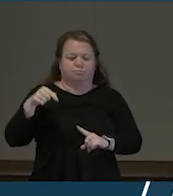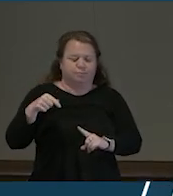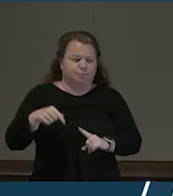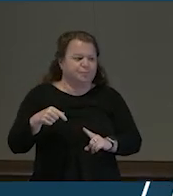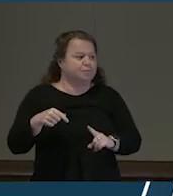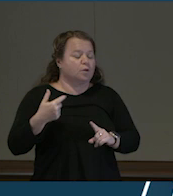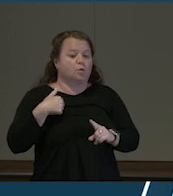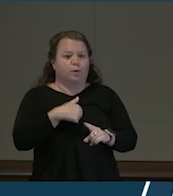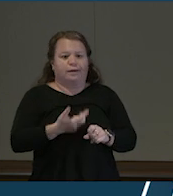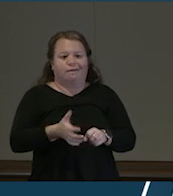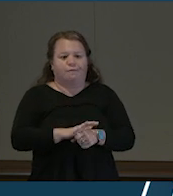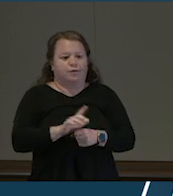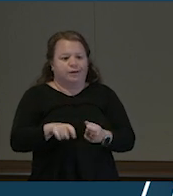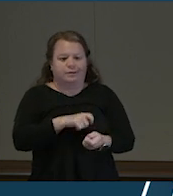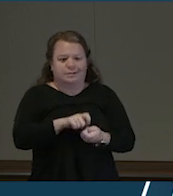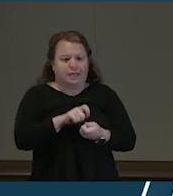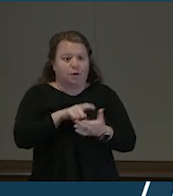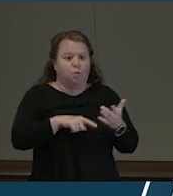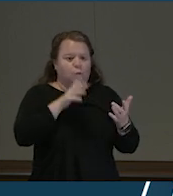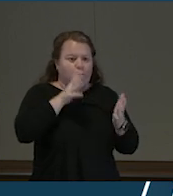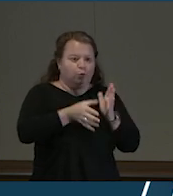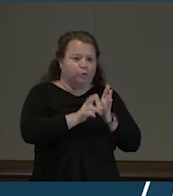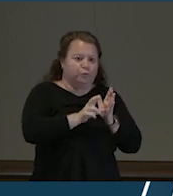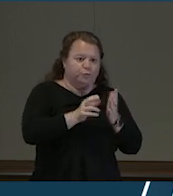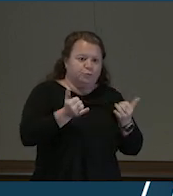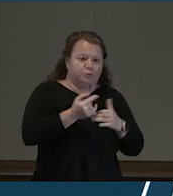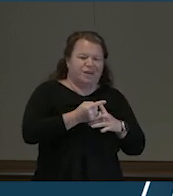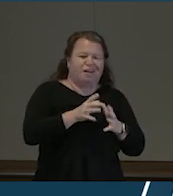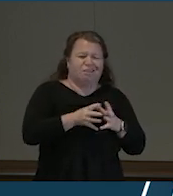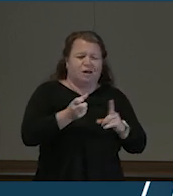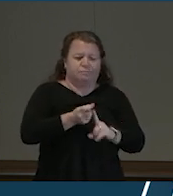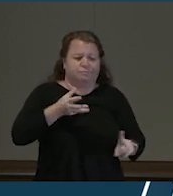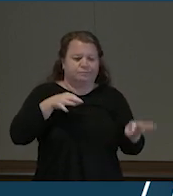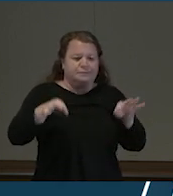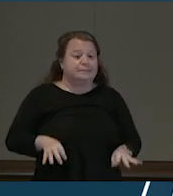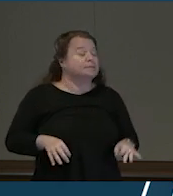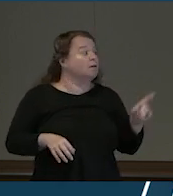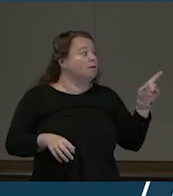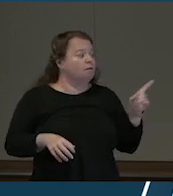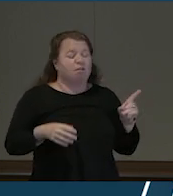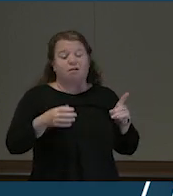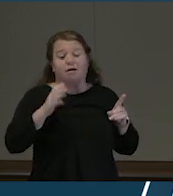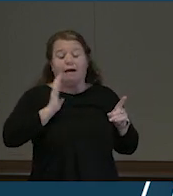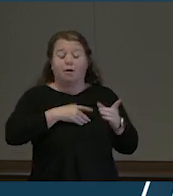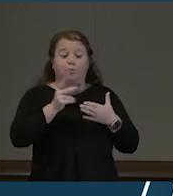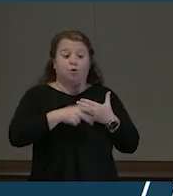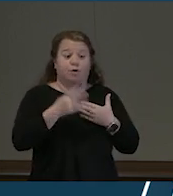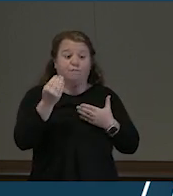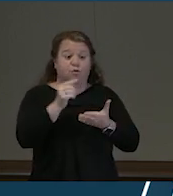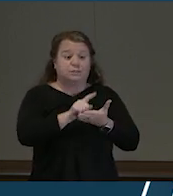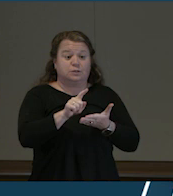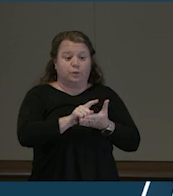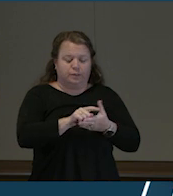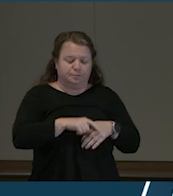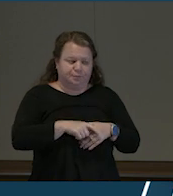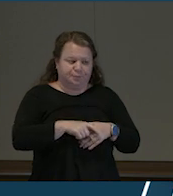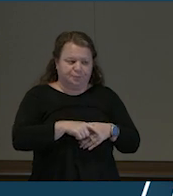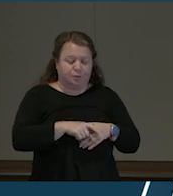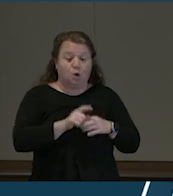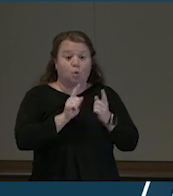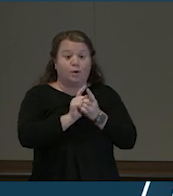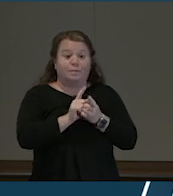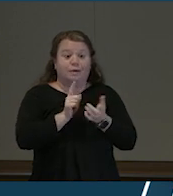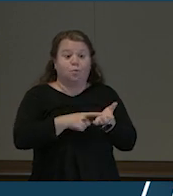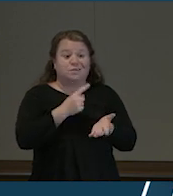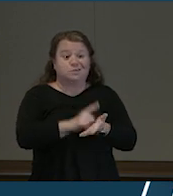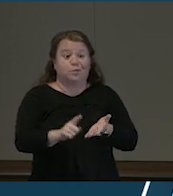cover exactly what we're going to review today, but it's definitely in a lot more detail. It's a 14-week program meeting once a week for 2 hours. And of